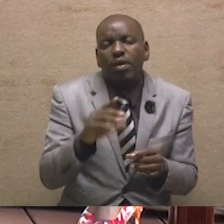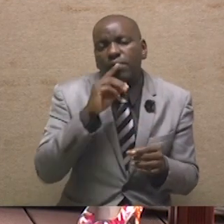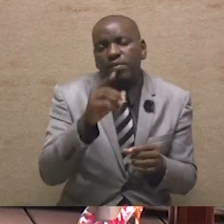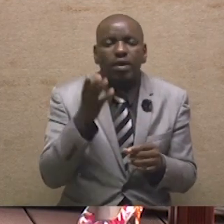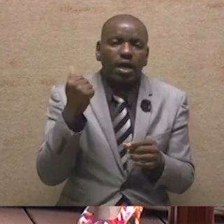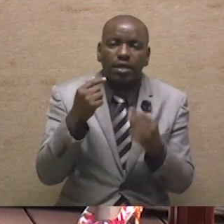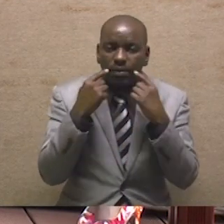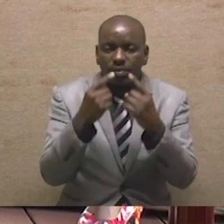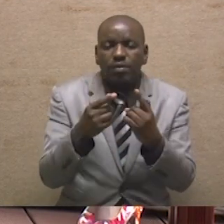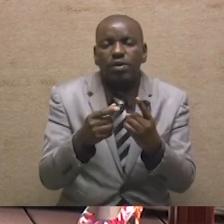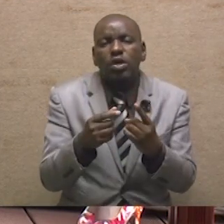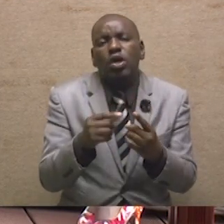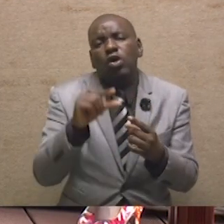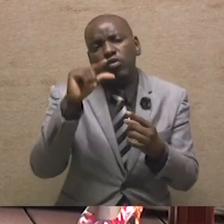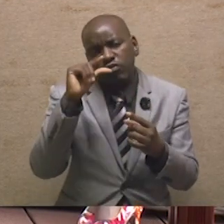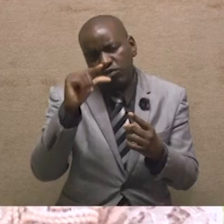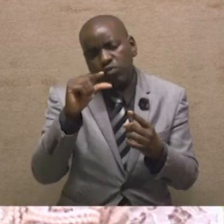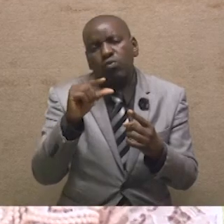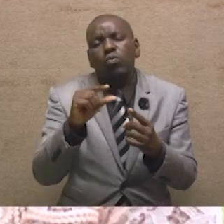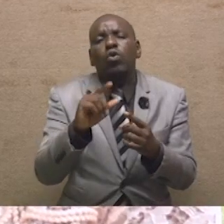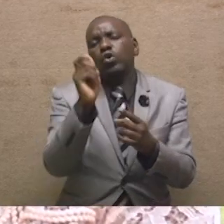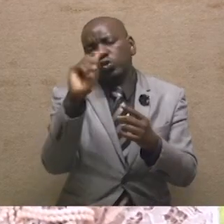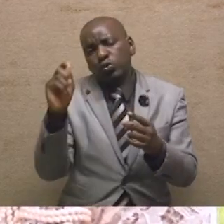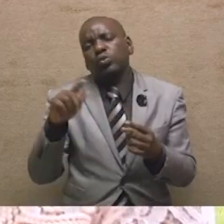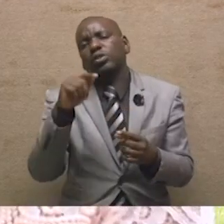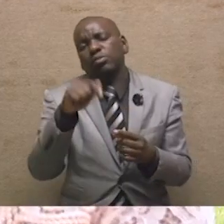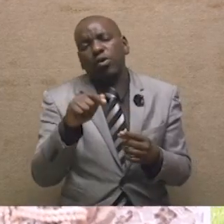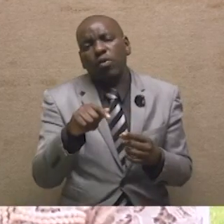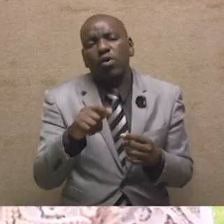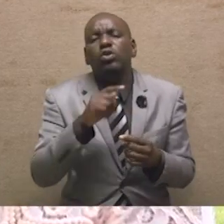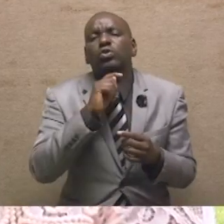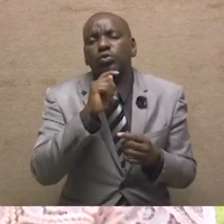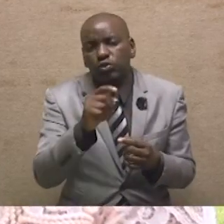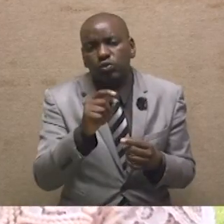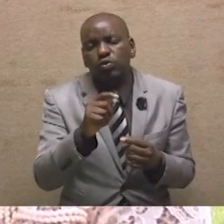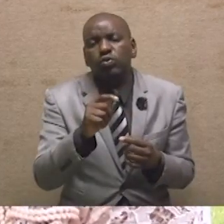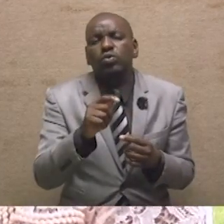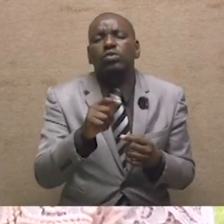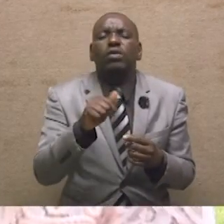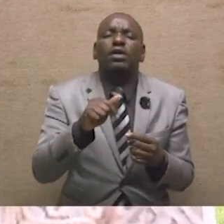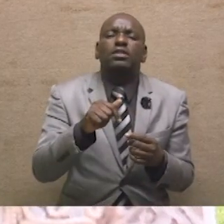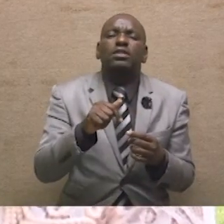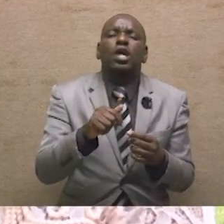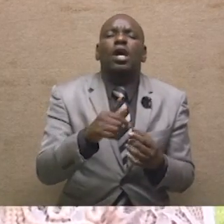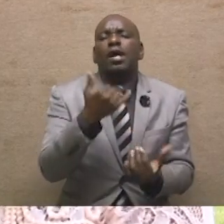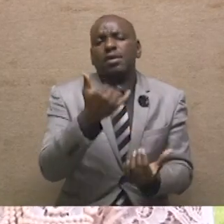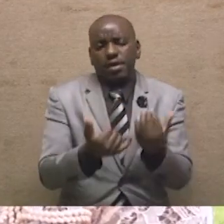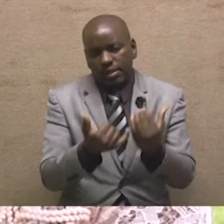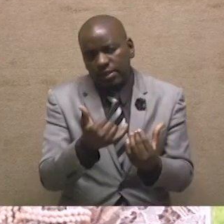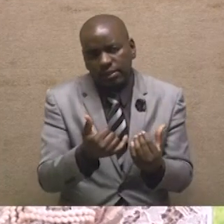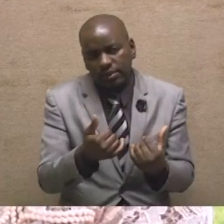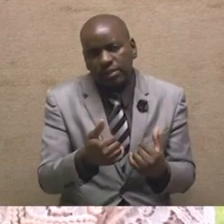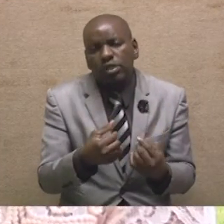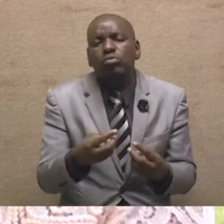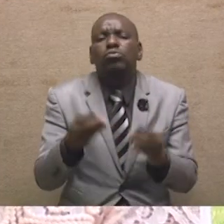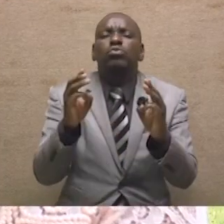by the ministry? Like Mr. Gwatidzo was saying, there's that shortage for schools. Like it's a reality for us. Children are walking